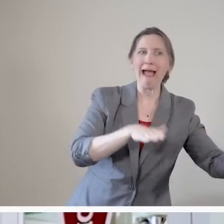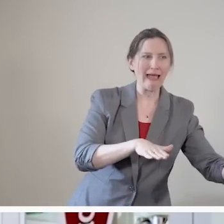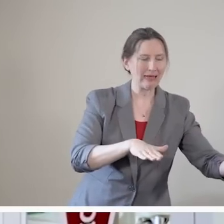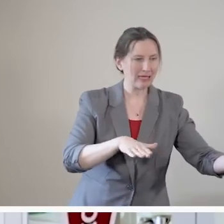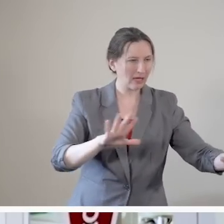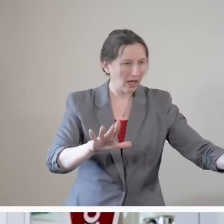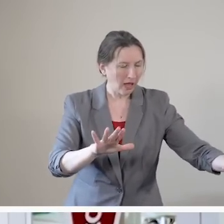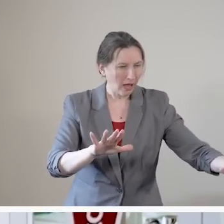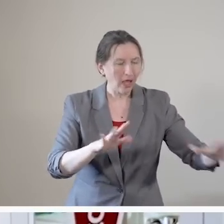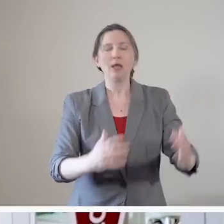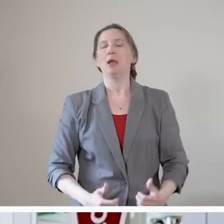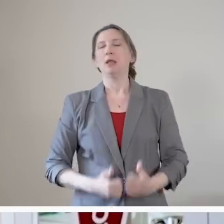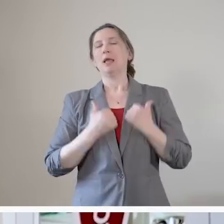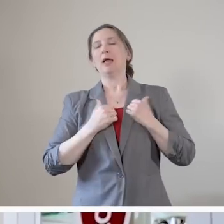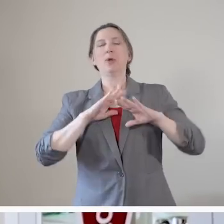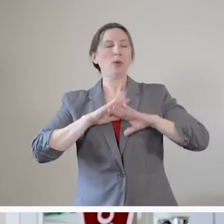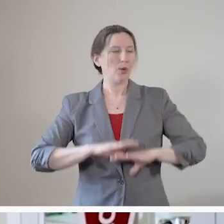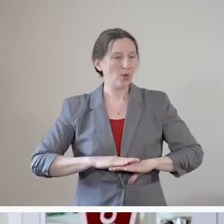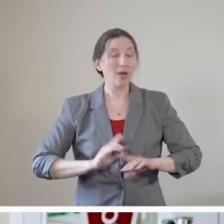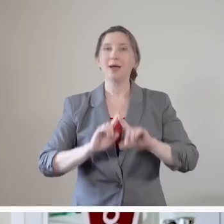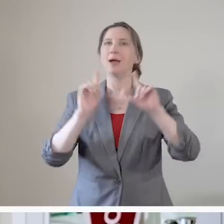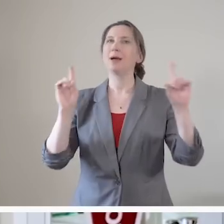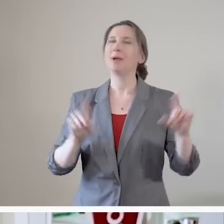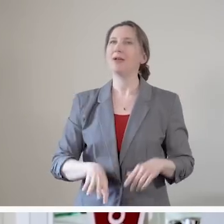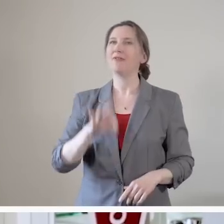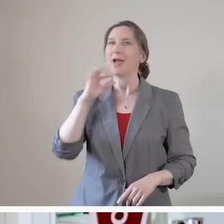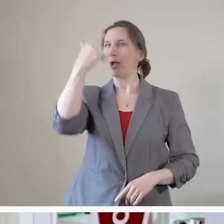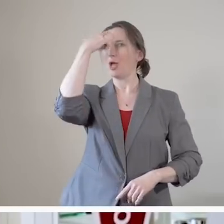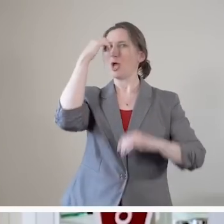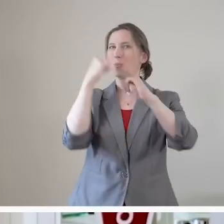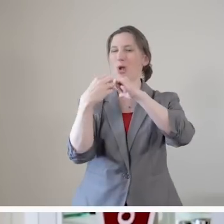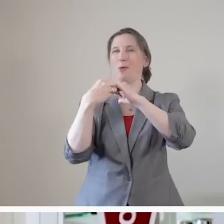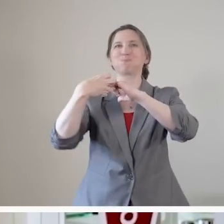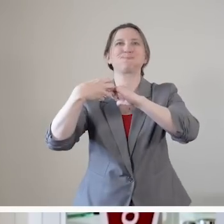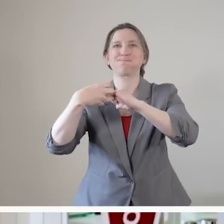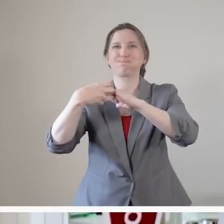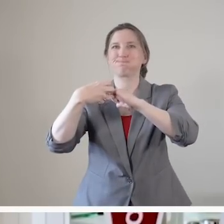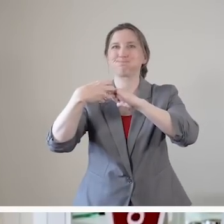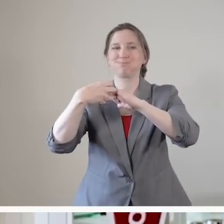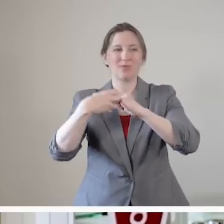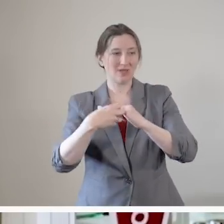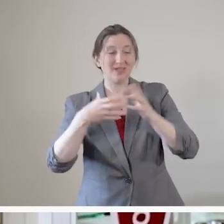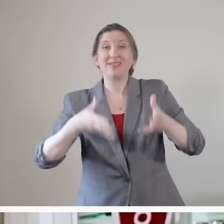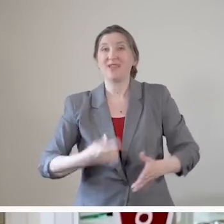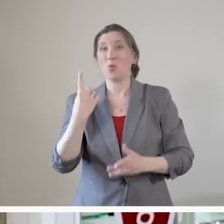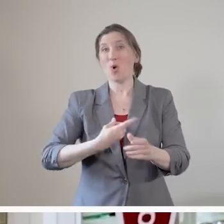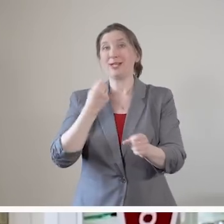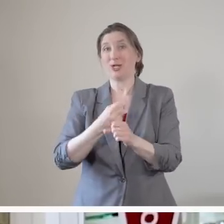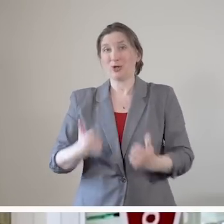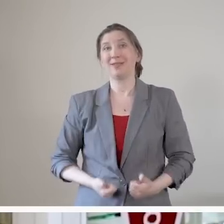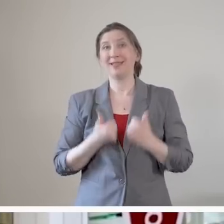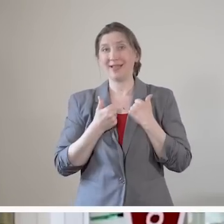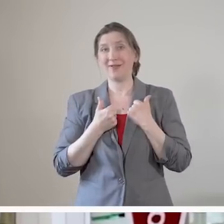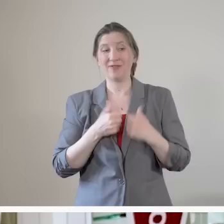was dying. We found out that Jane had an inoperable brain tumor and about a year to live. Jane